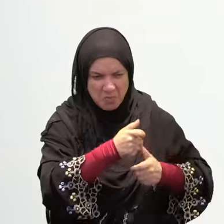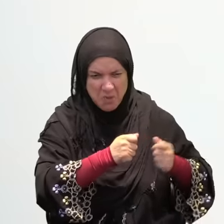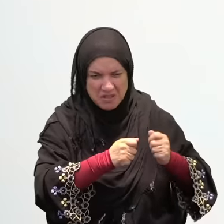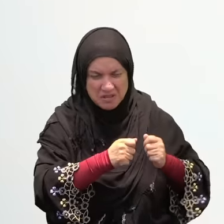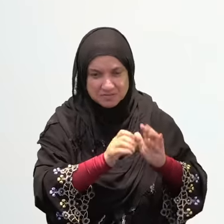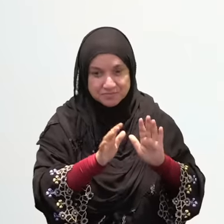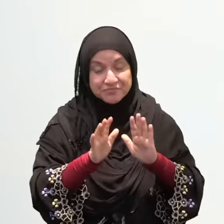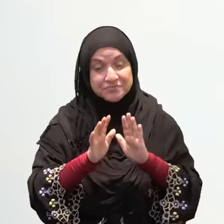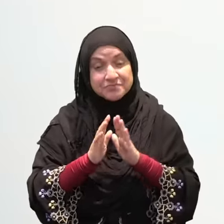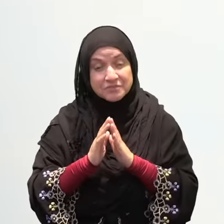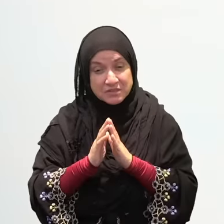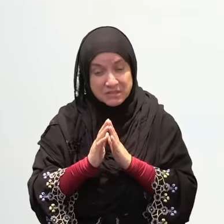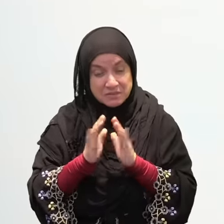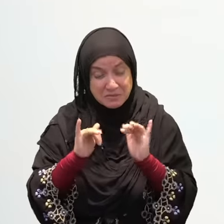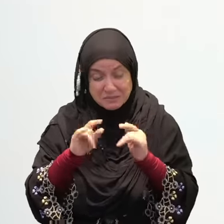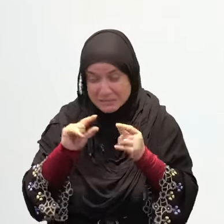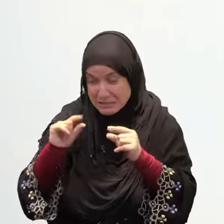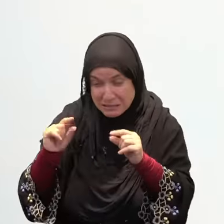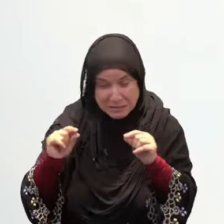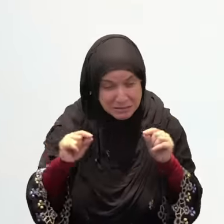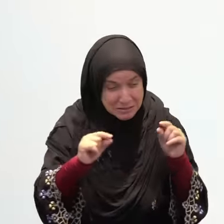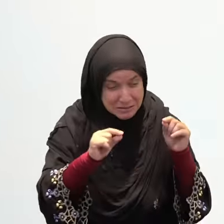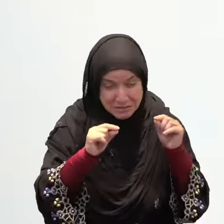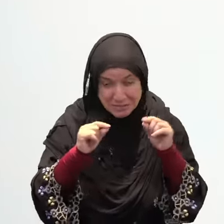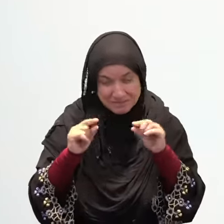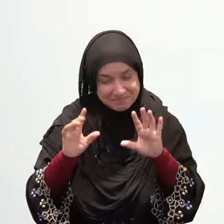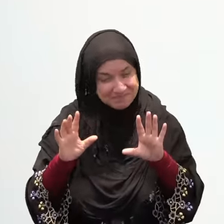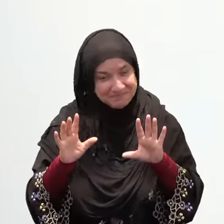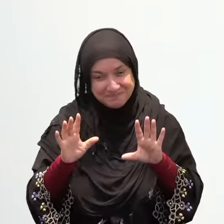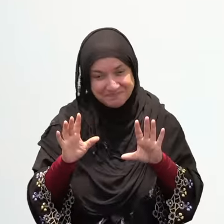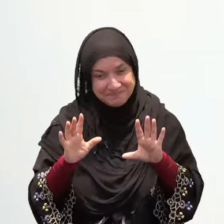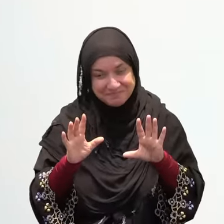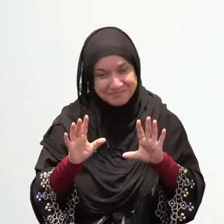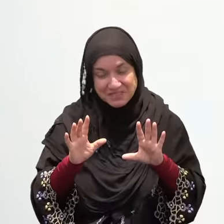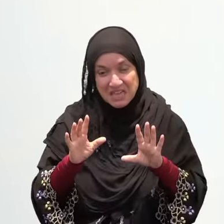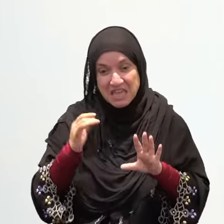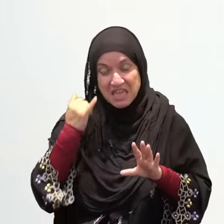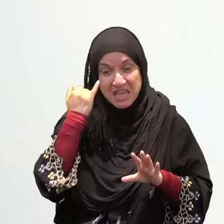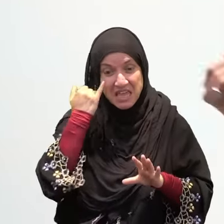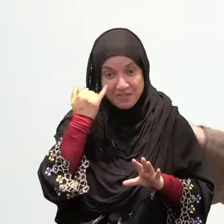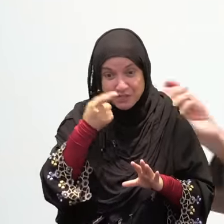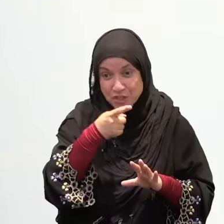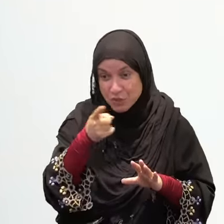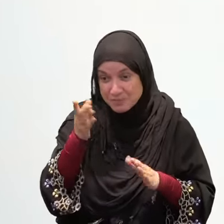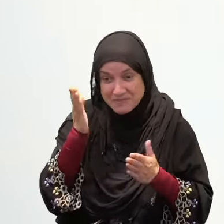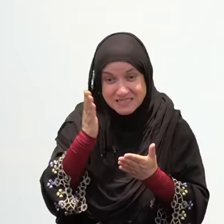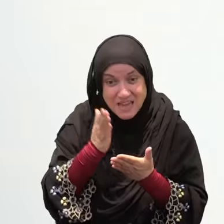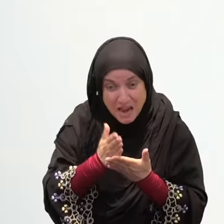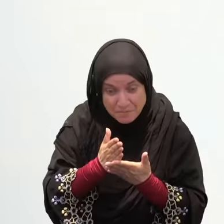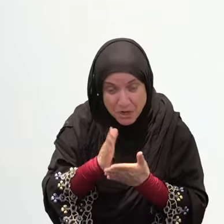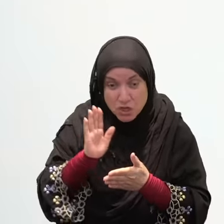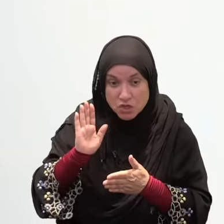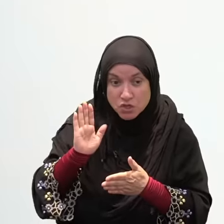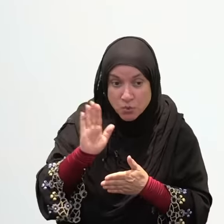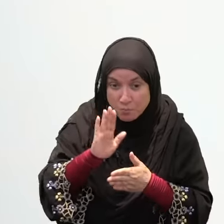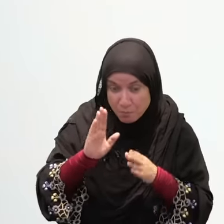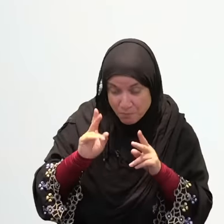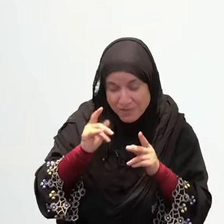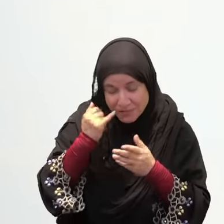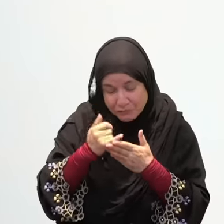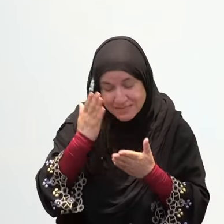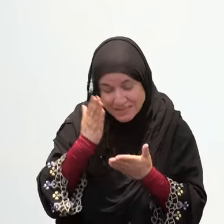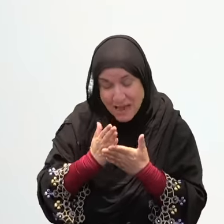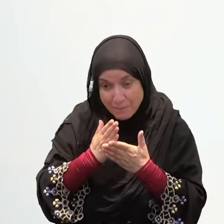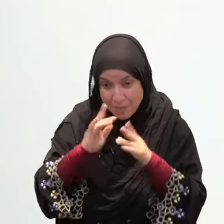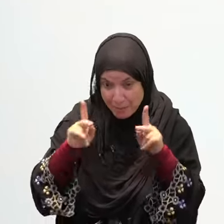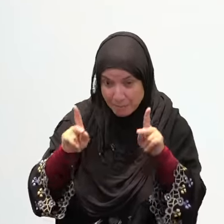Abdullah ibn Abbas radiallahu ta'ala anhuma, he says to Ali radiallahu ta'ala anhu, he says, listen, let me go talk to these people. Let me